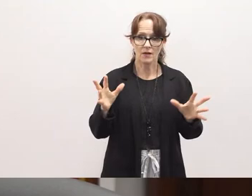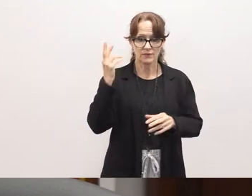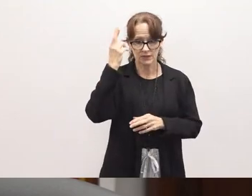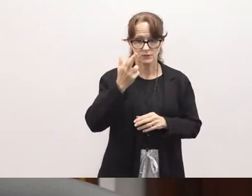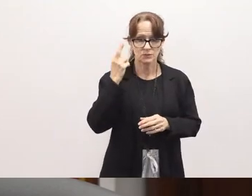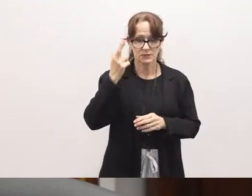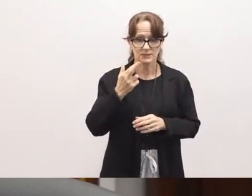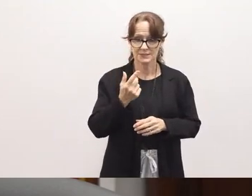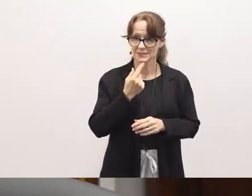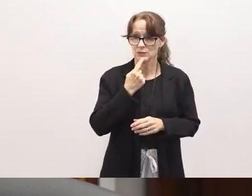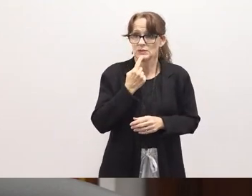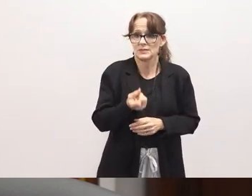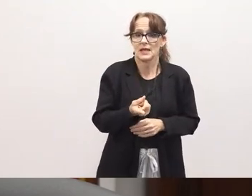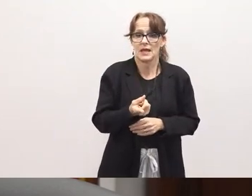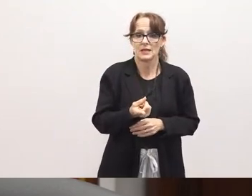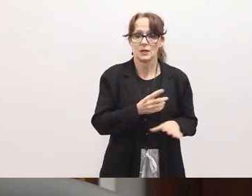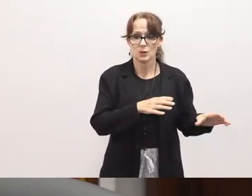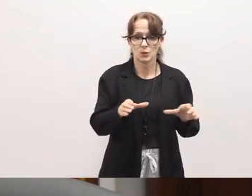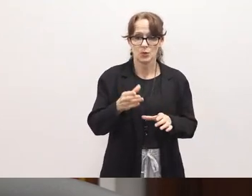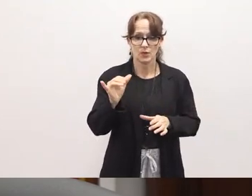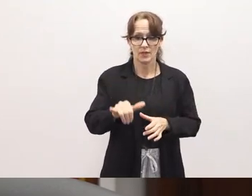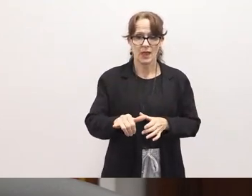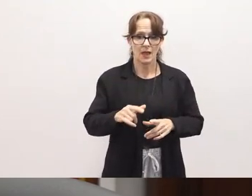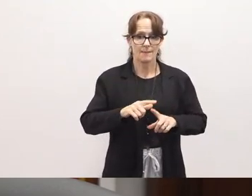just shared, do that for.